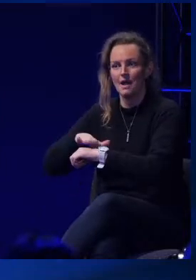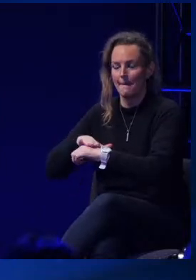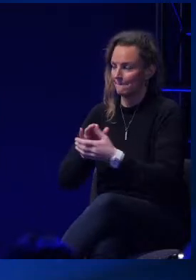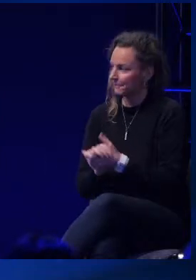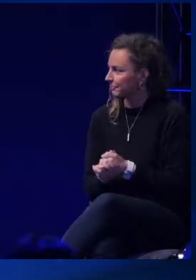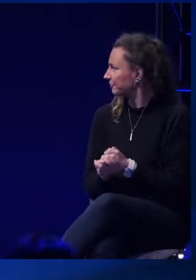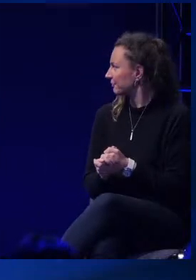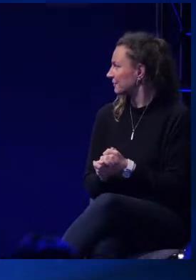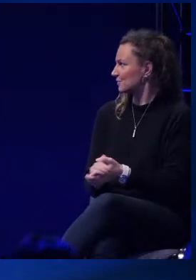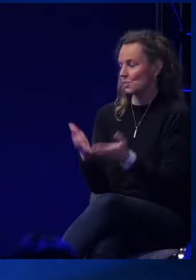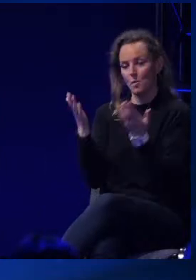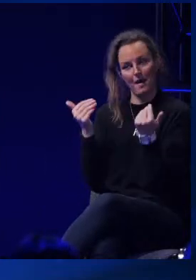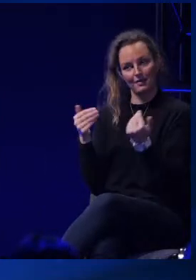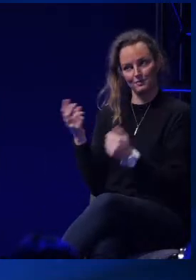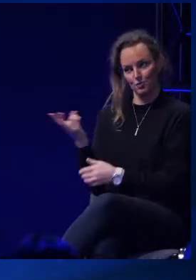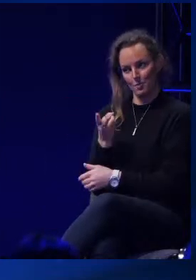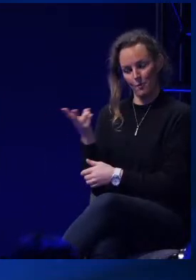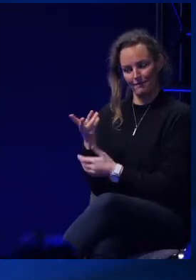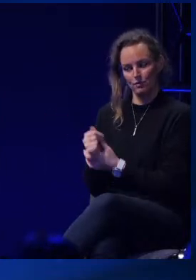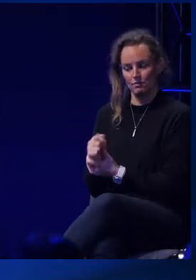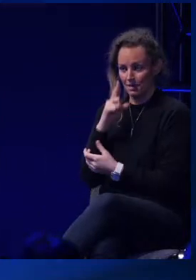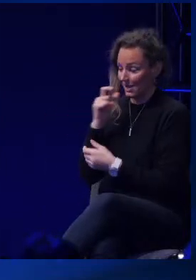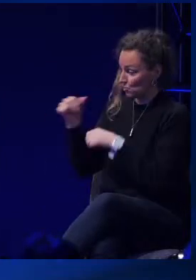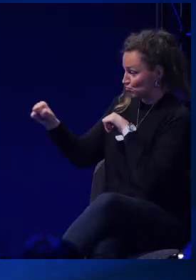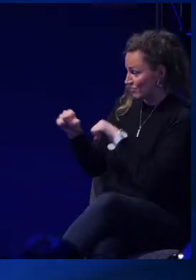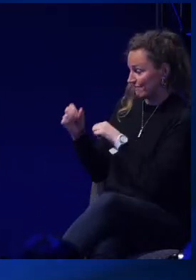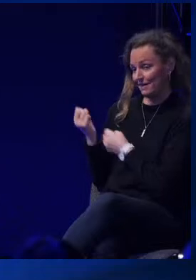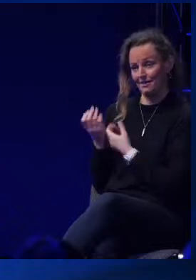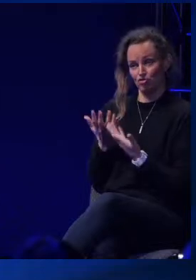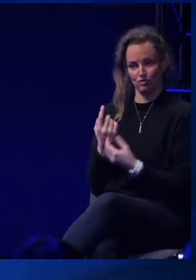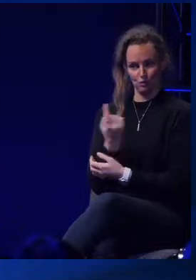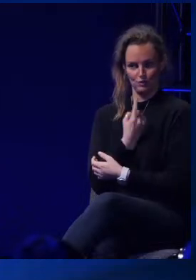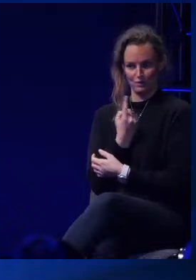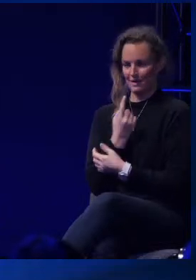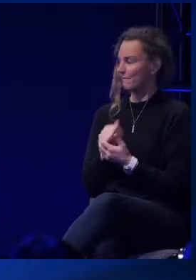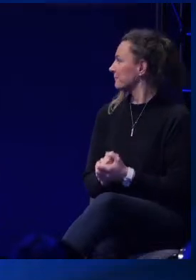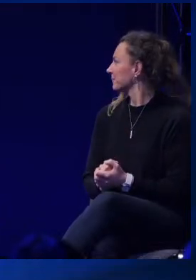you both. Could you briefly introduce yourself, please?